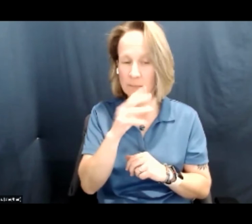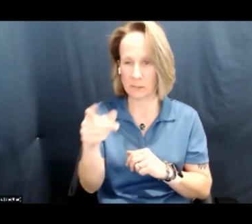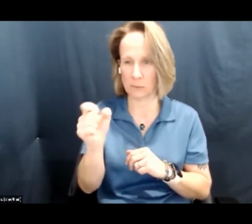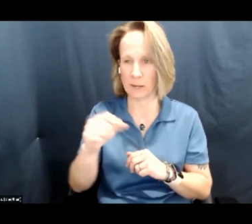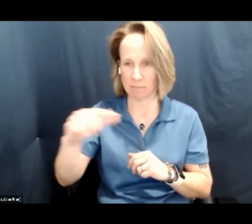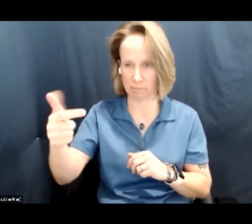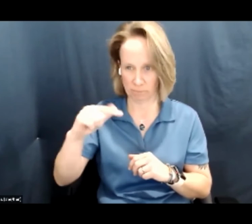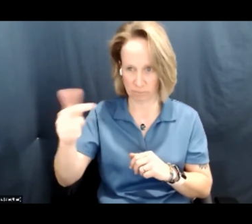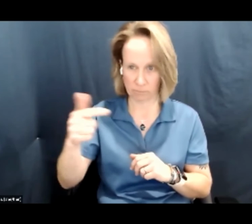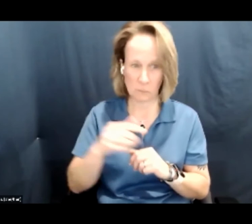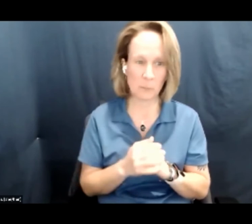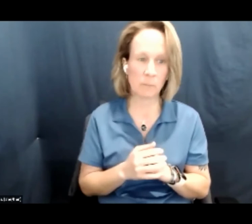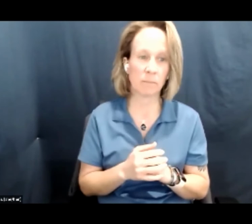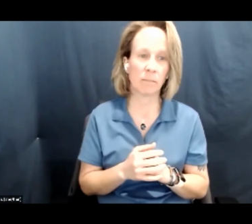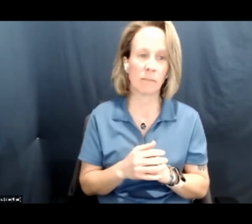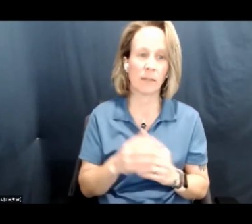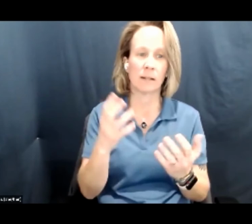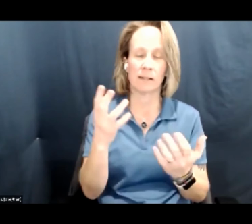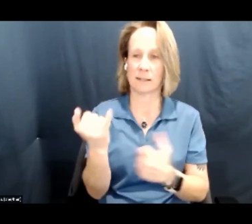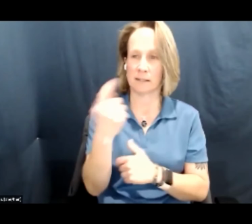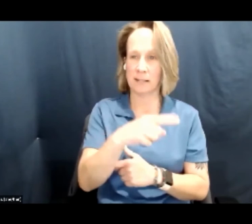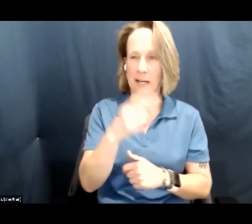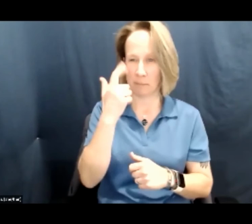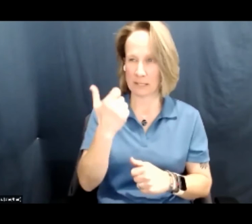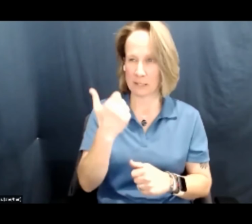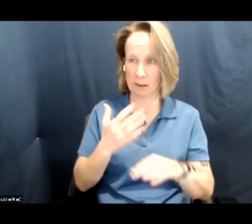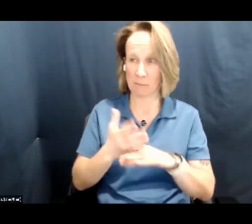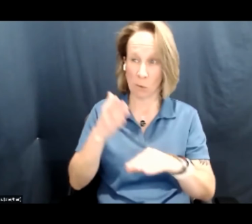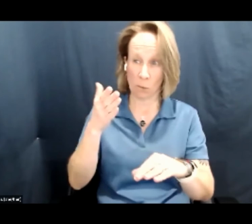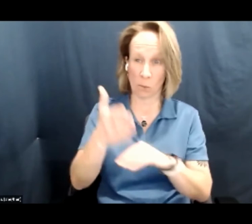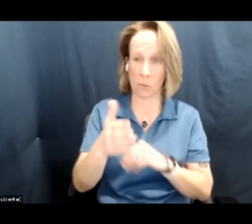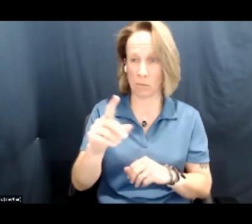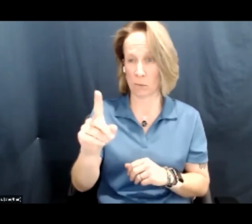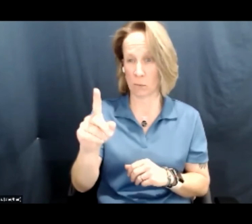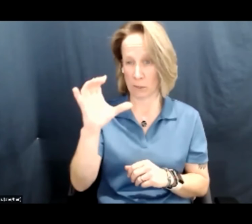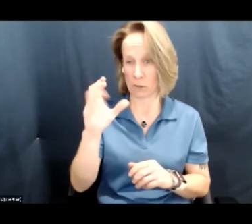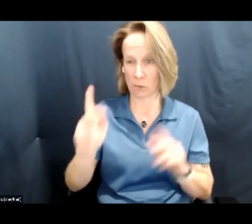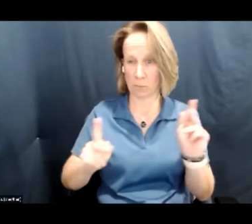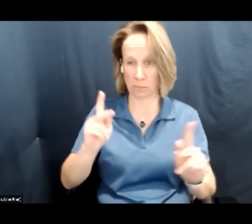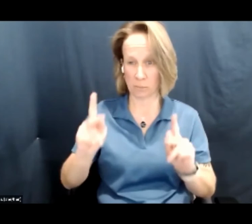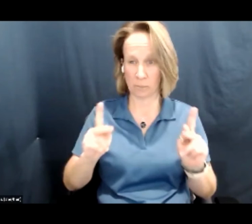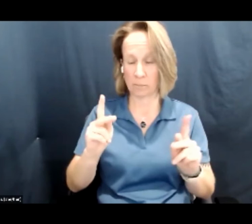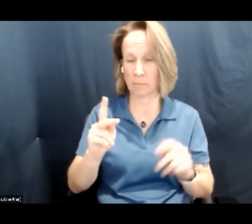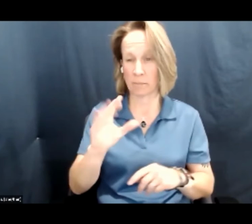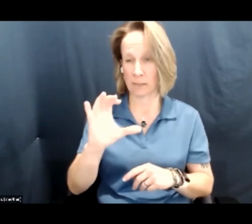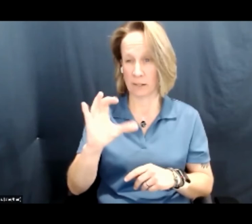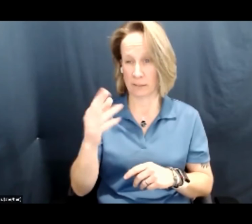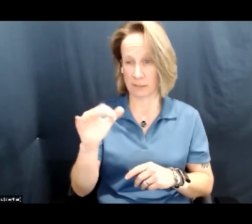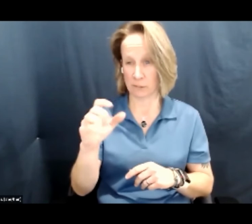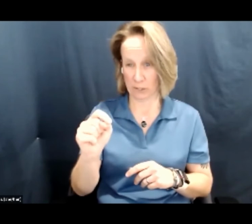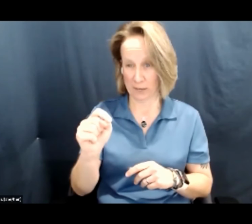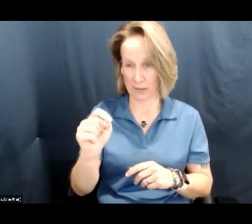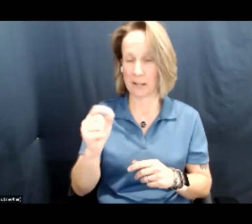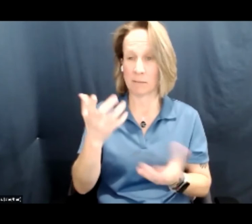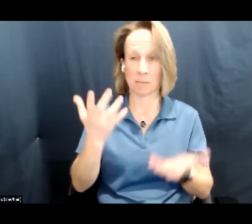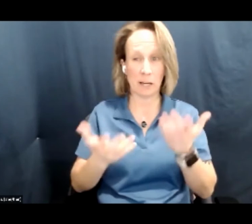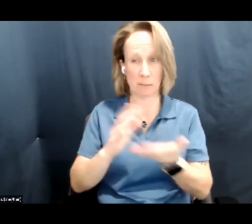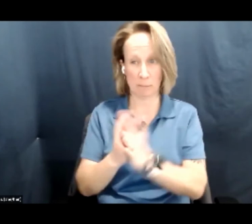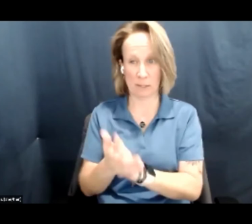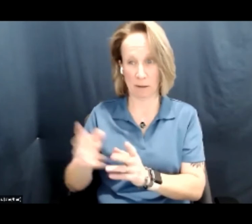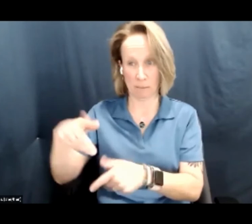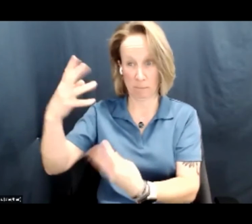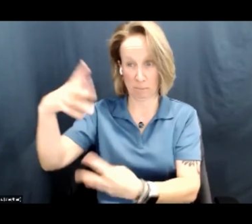Today, because it looks like we have over 100 people today, so the chat might get a little bit unruly. So if you